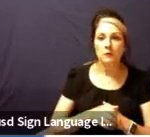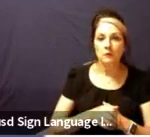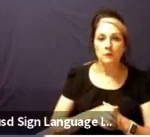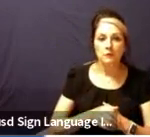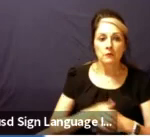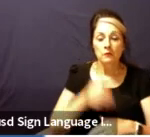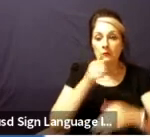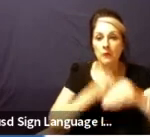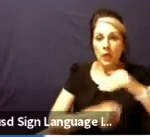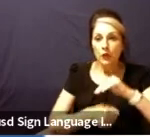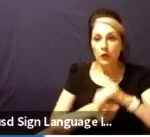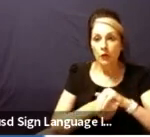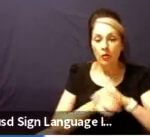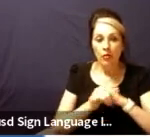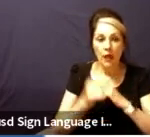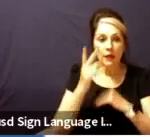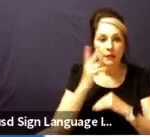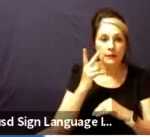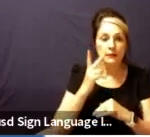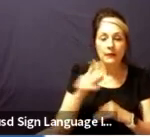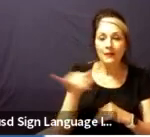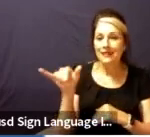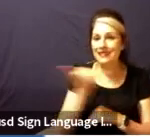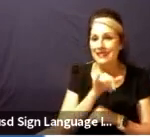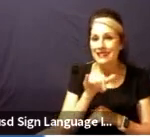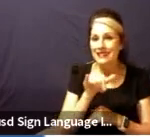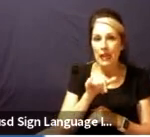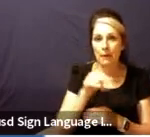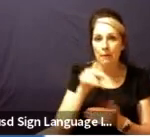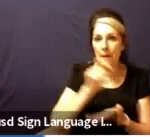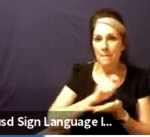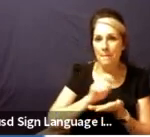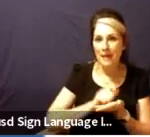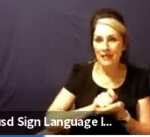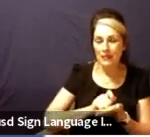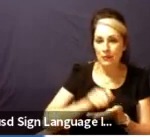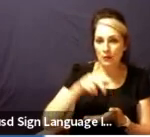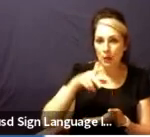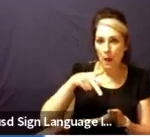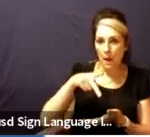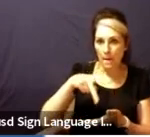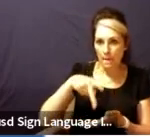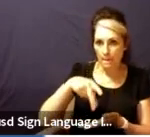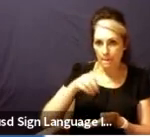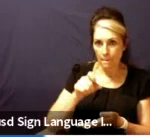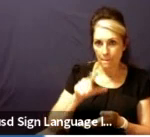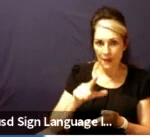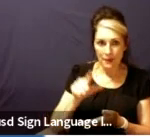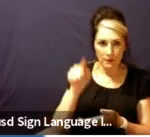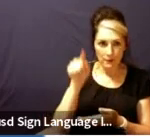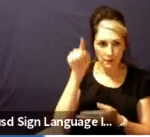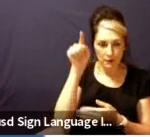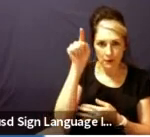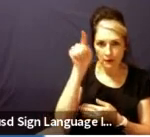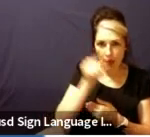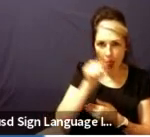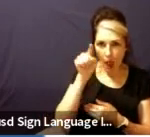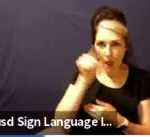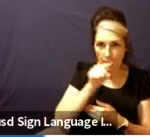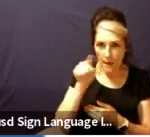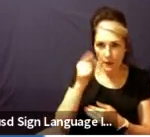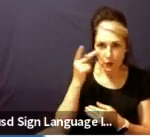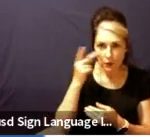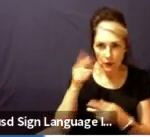Under contacts, you should see the same pencil that you saw when you were doing data confirmation. You should still see that same pencil